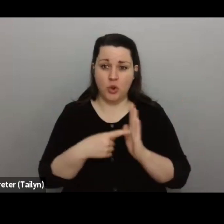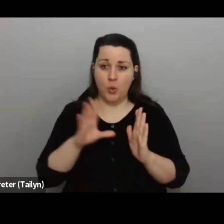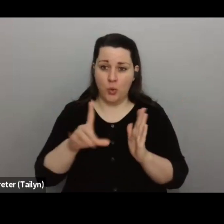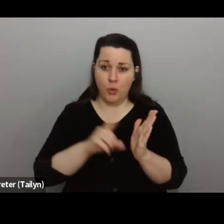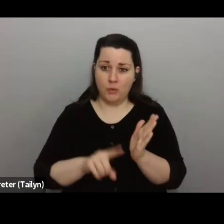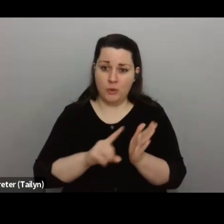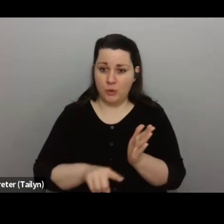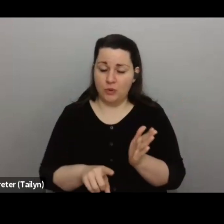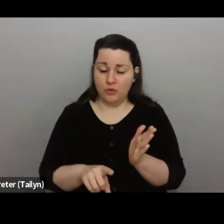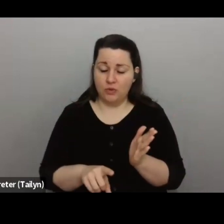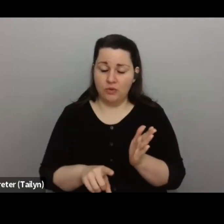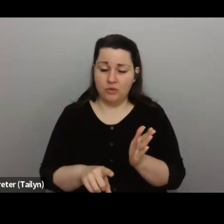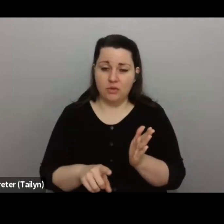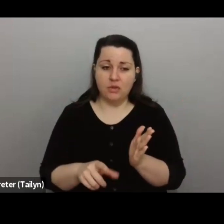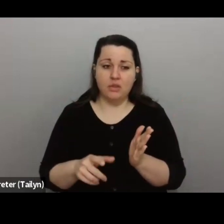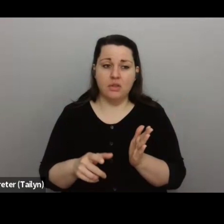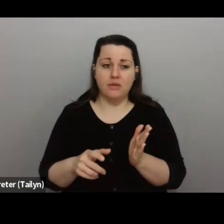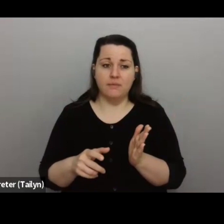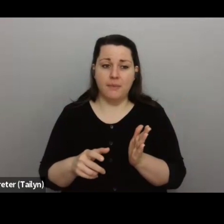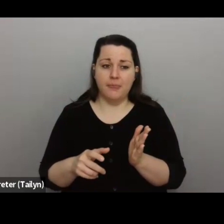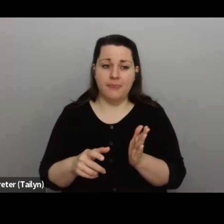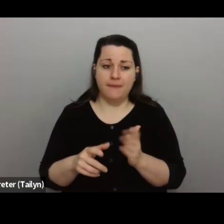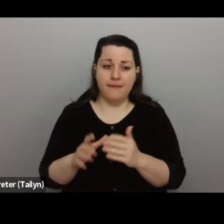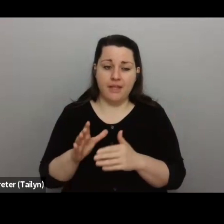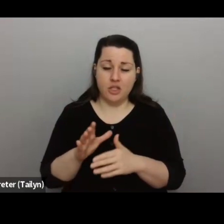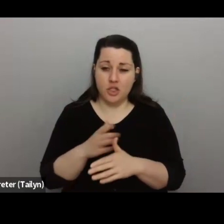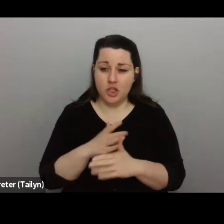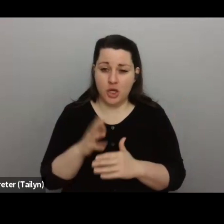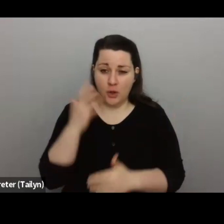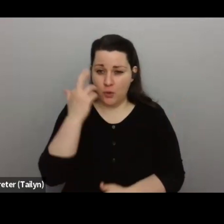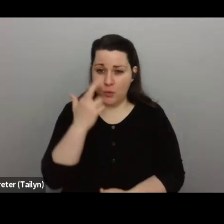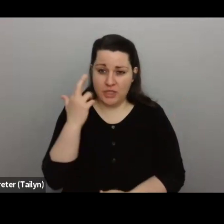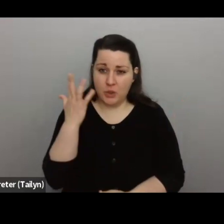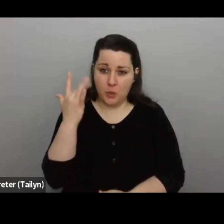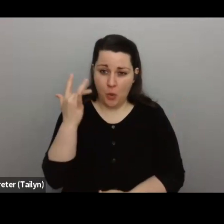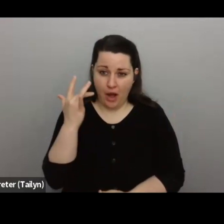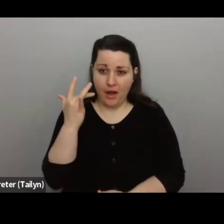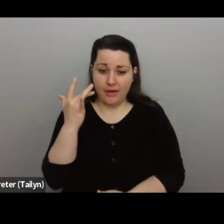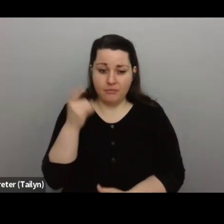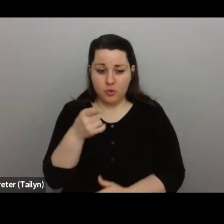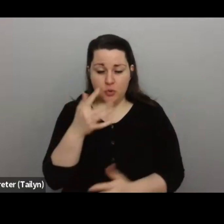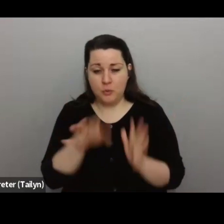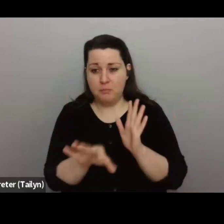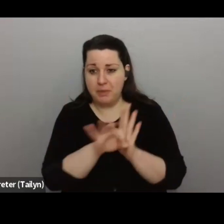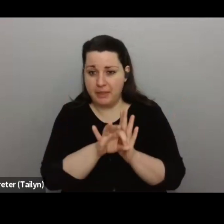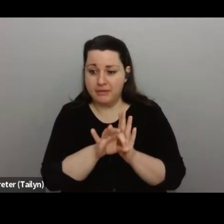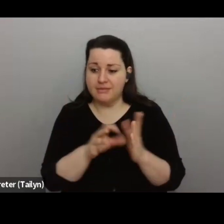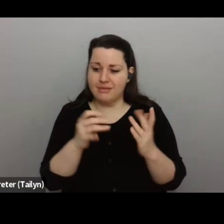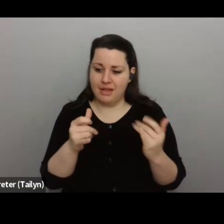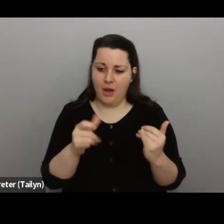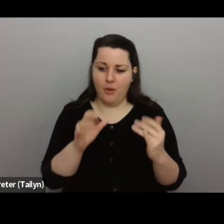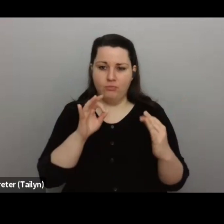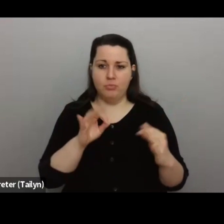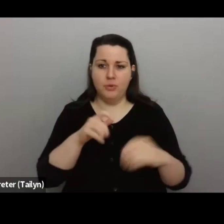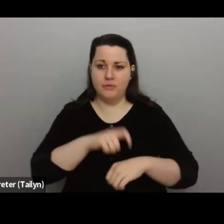found and sharing why these are your thoughts, that this would be a wonderful time for you